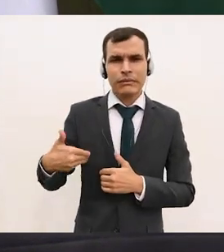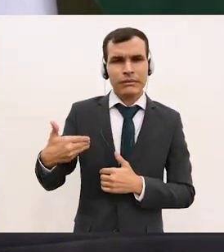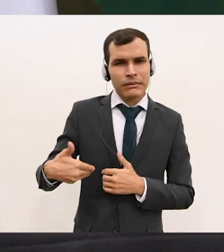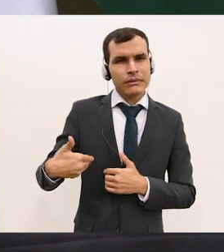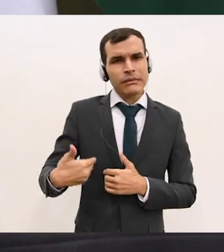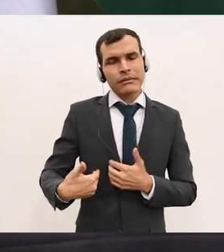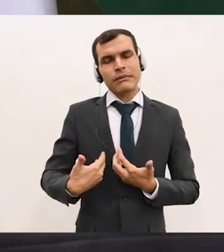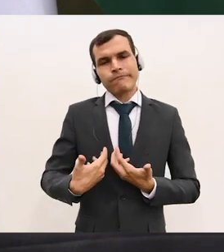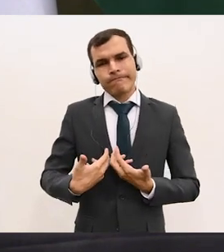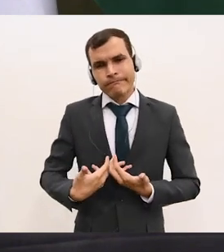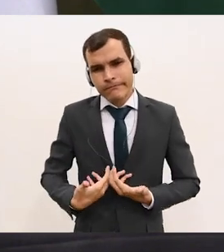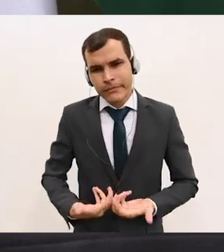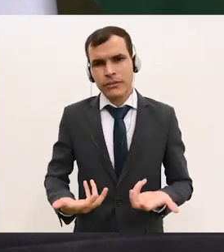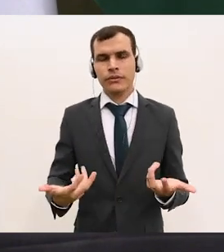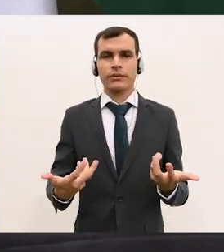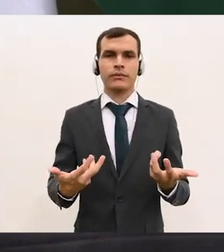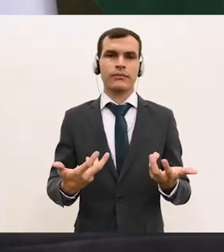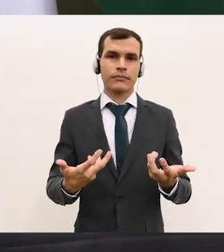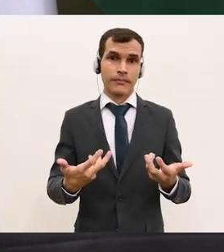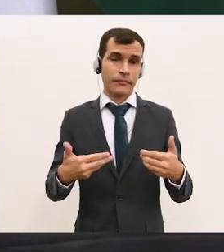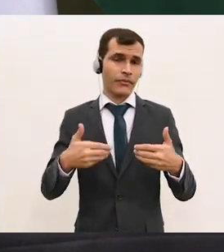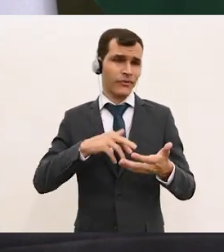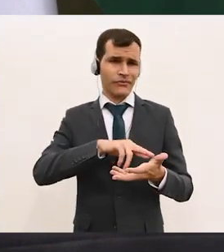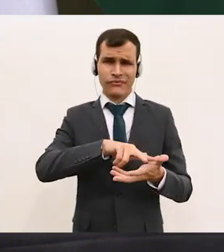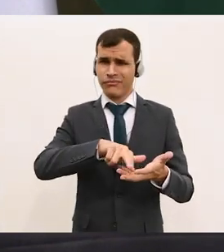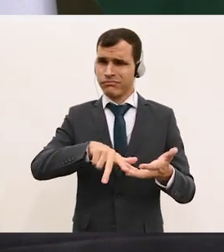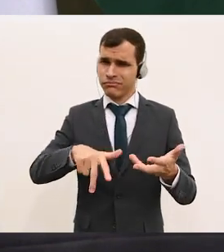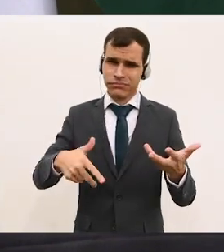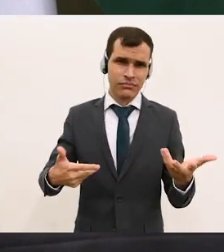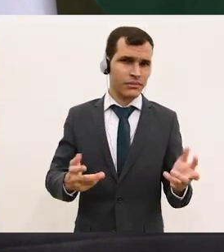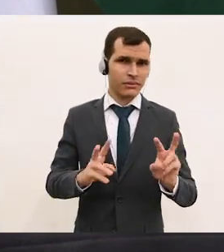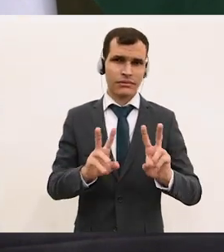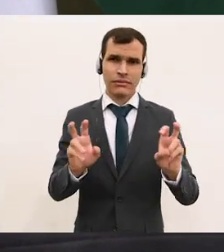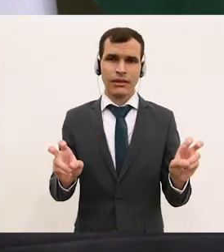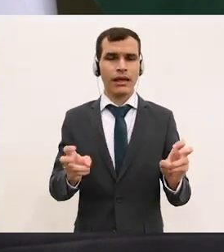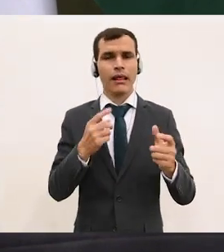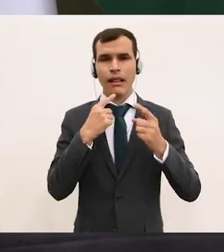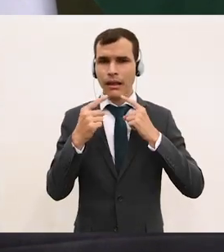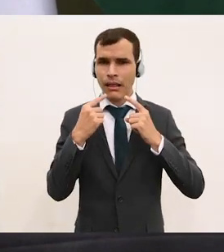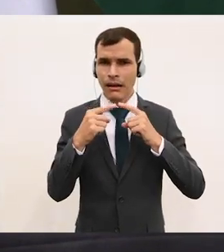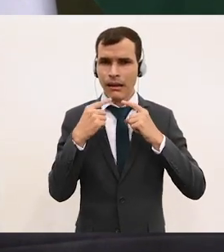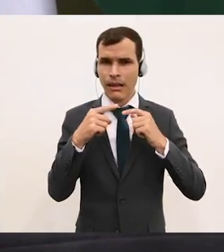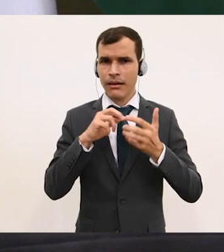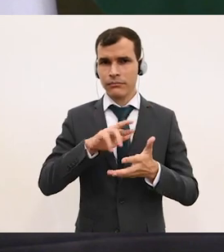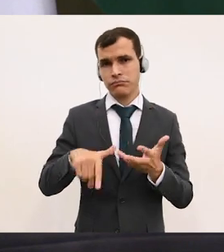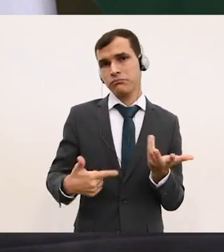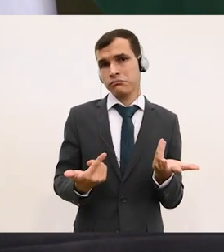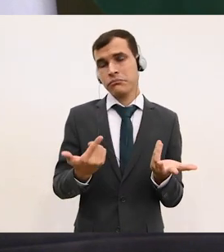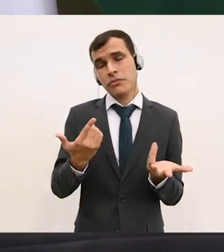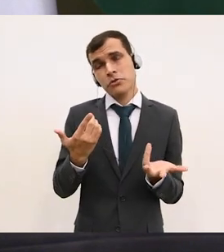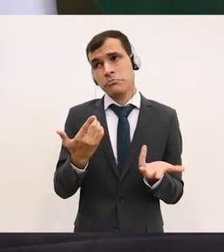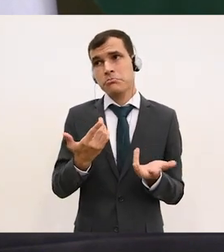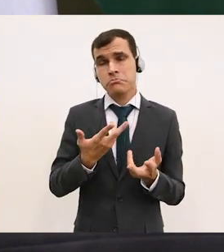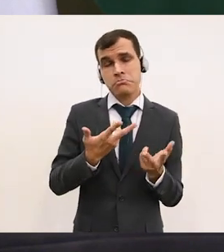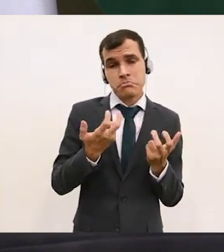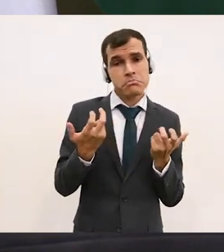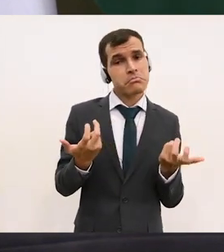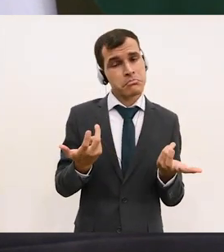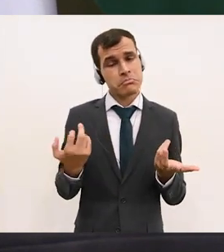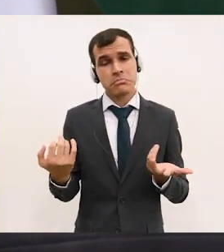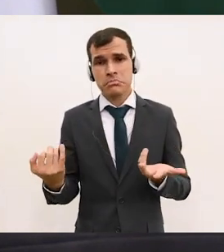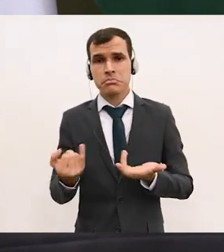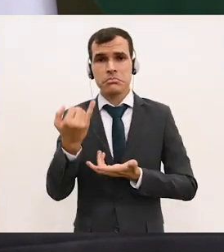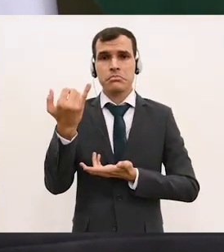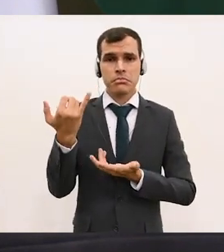issues were raised, and I think some of them are valid and worth looking into. And I think we are beginning to see the